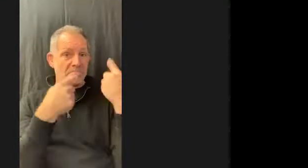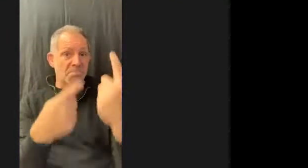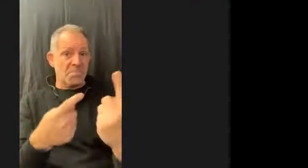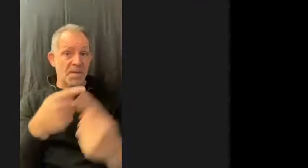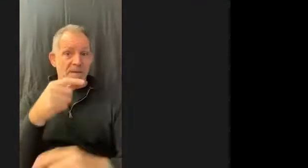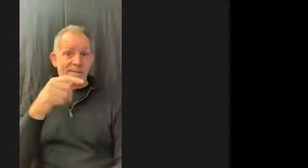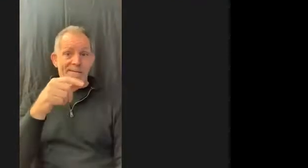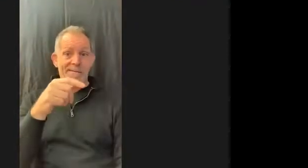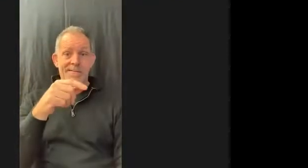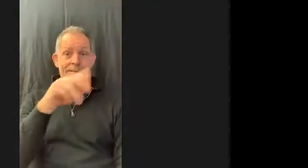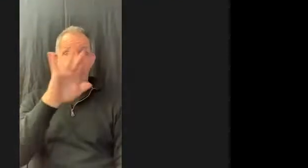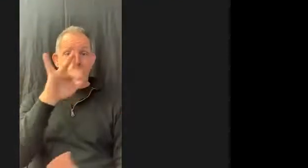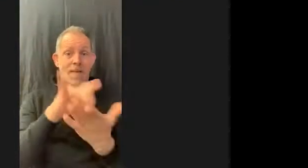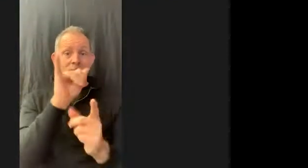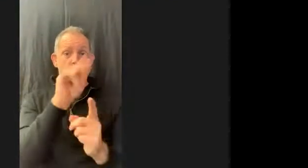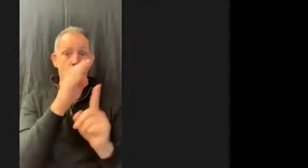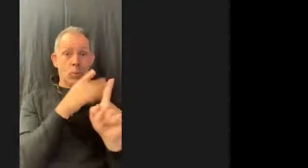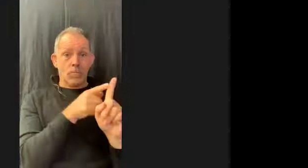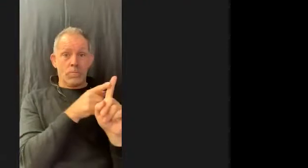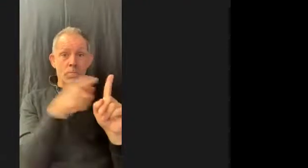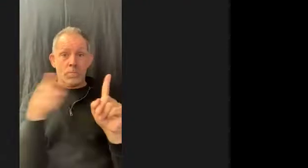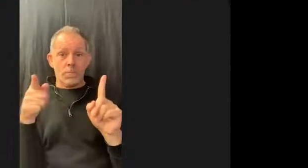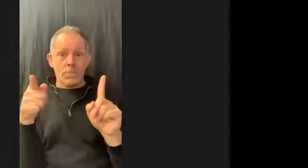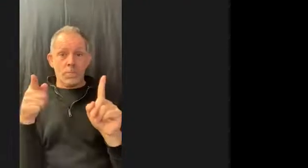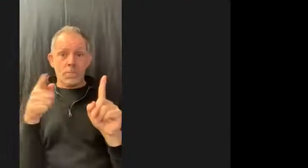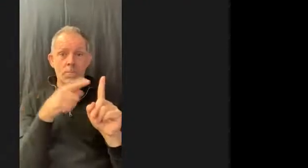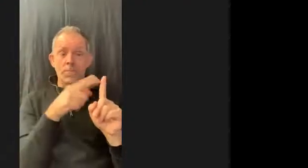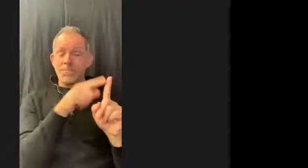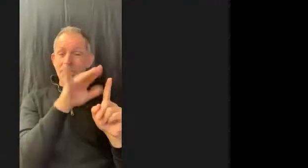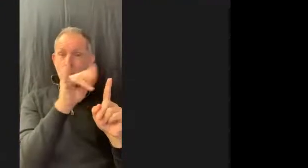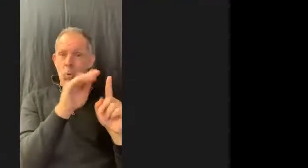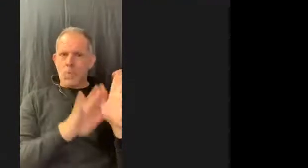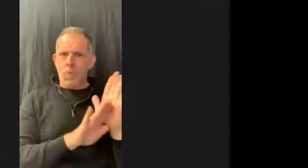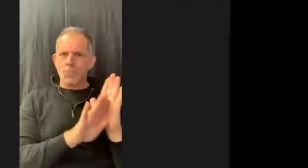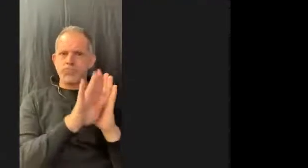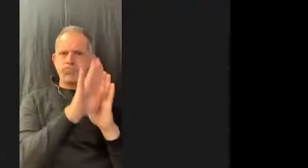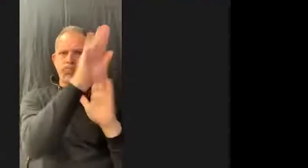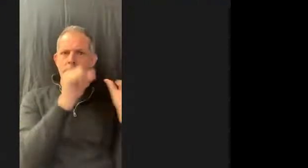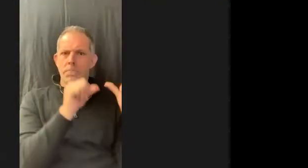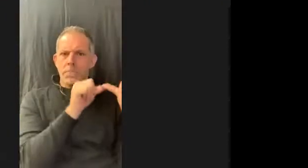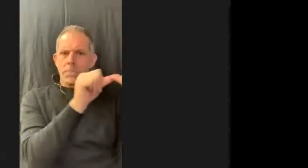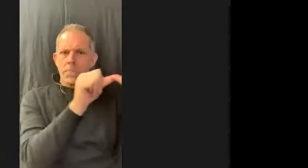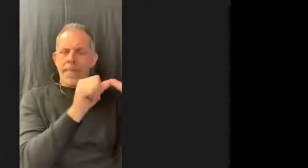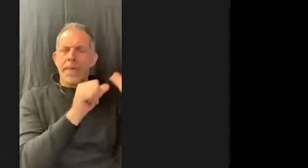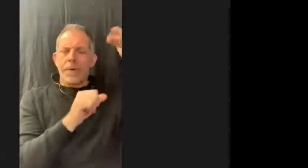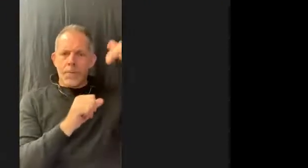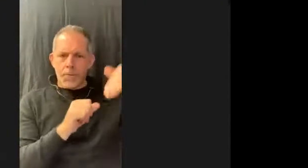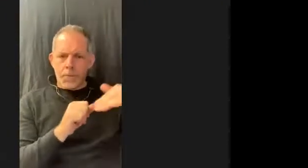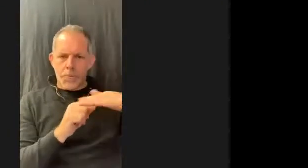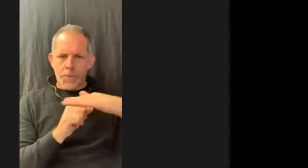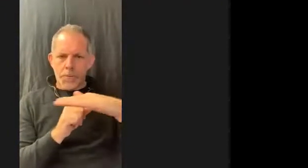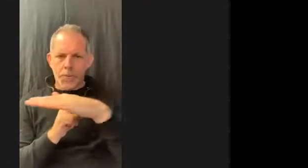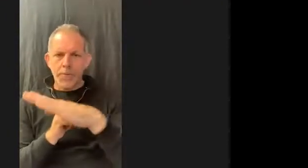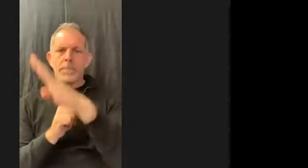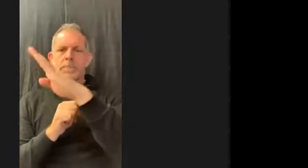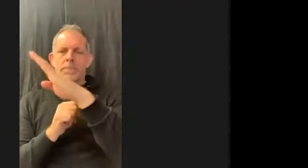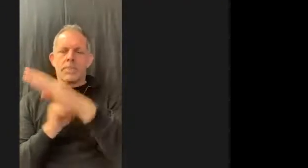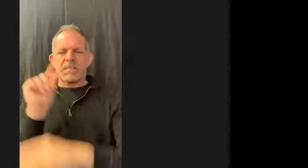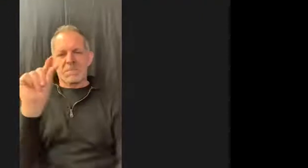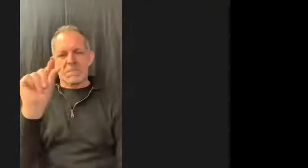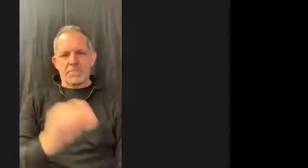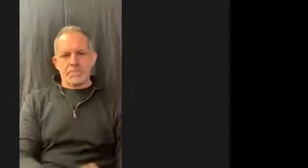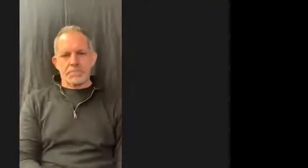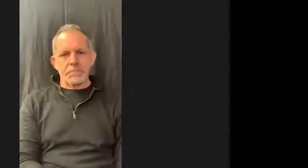hopefully that's a sustained trend. The CDC announced last week that over